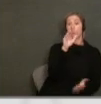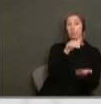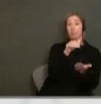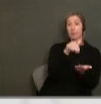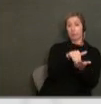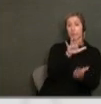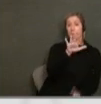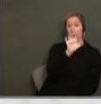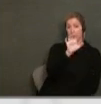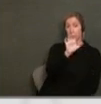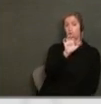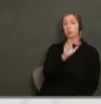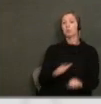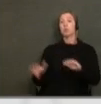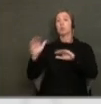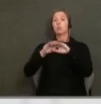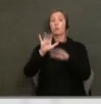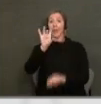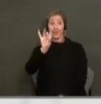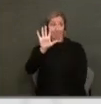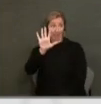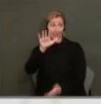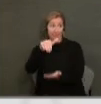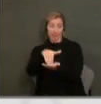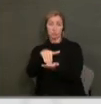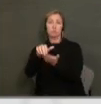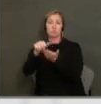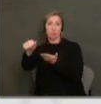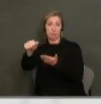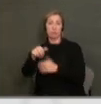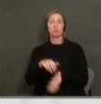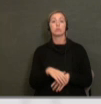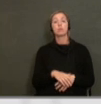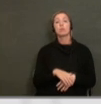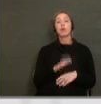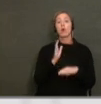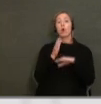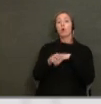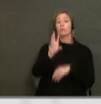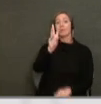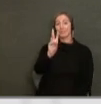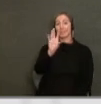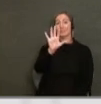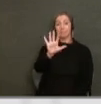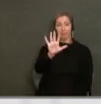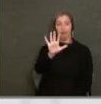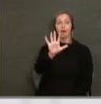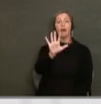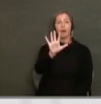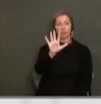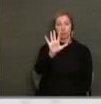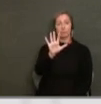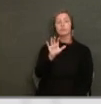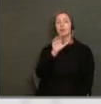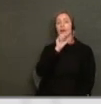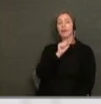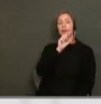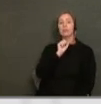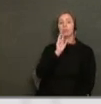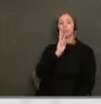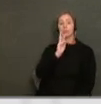to $85,000. In the over 65 exemption, for those residents that are